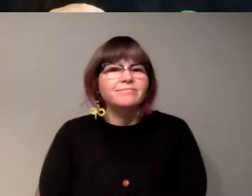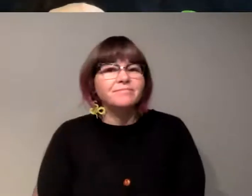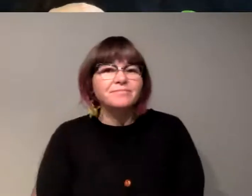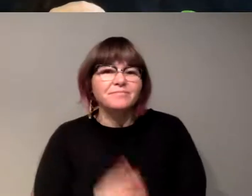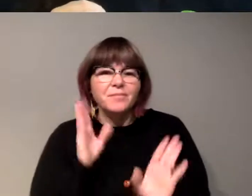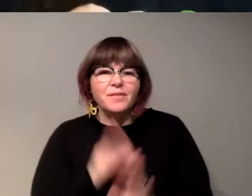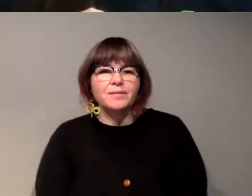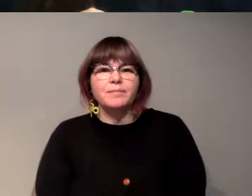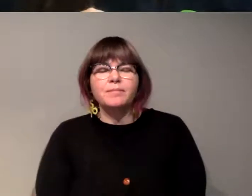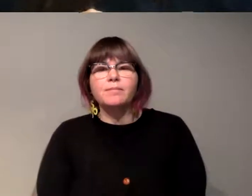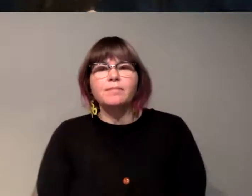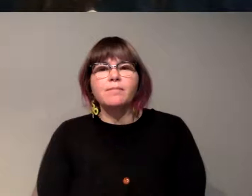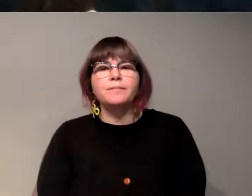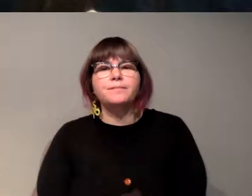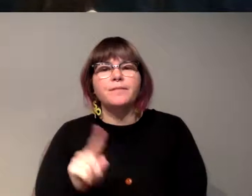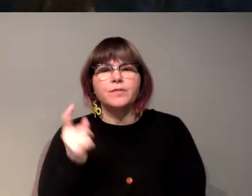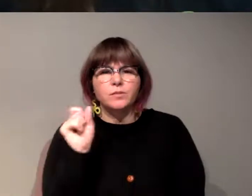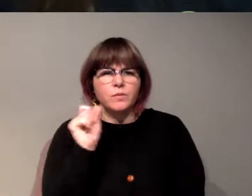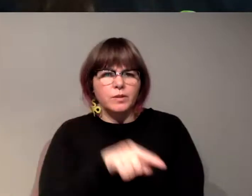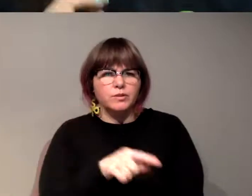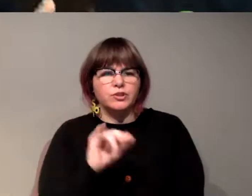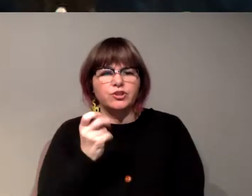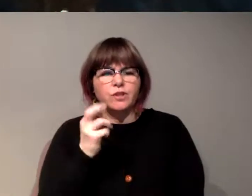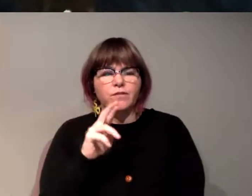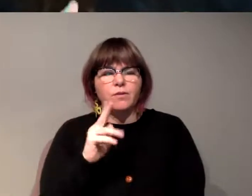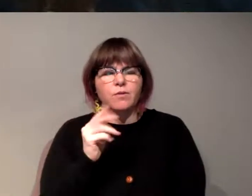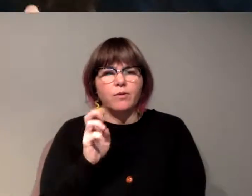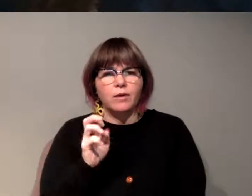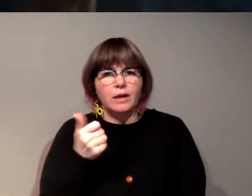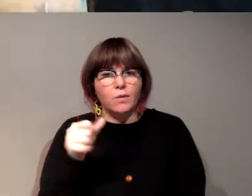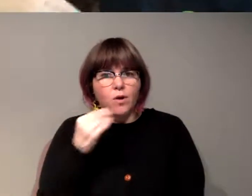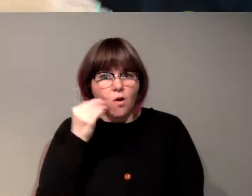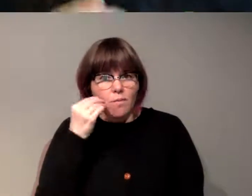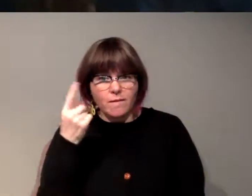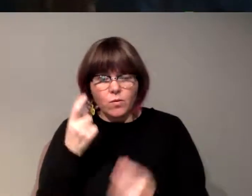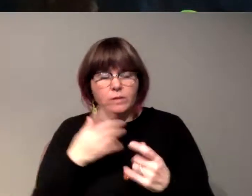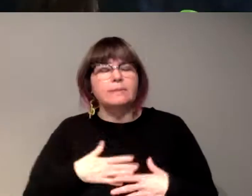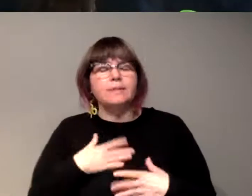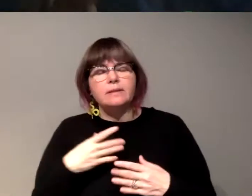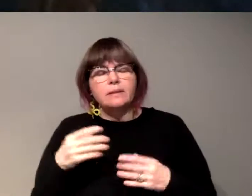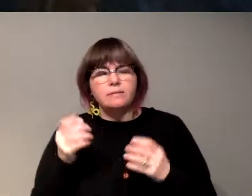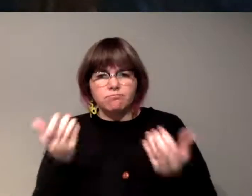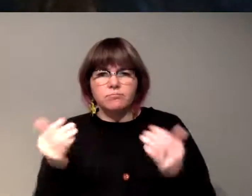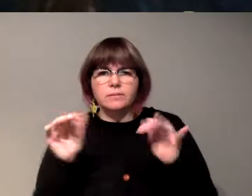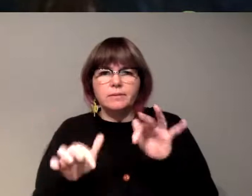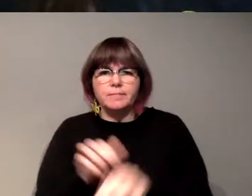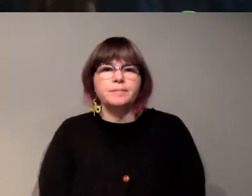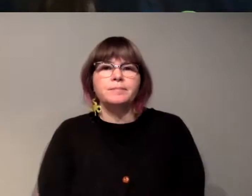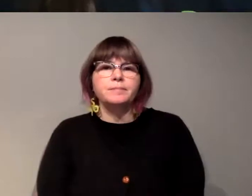wonderful. All right. So our first question comes from Jennifer Burke. If anybody else at home has questions, please submit them. We're here to